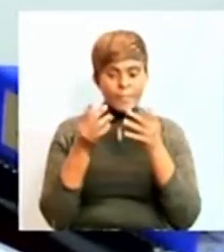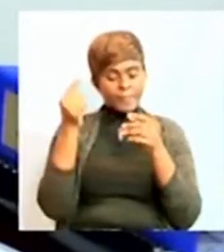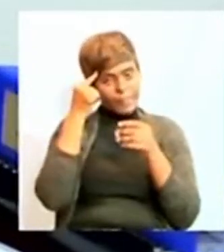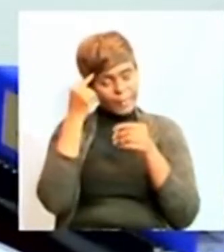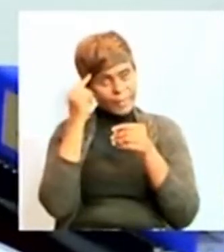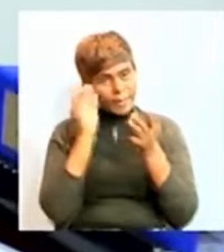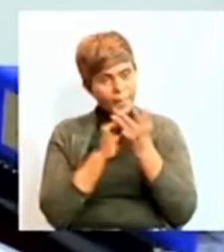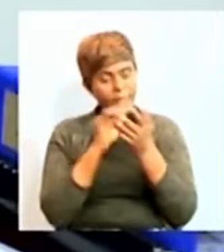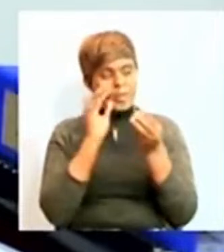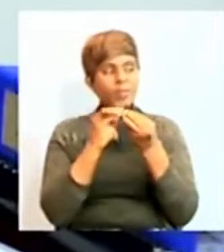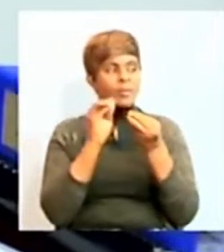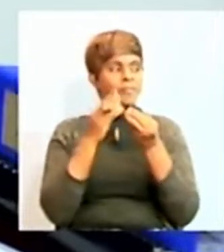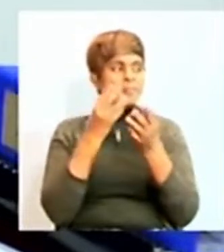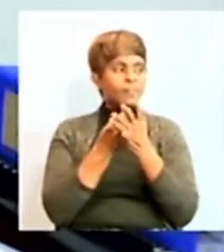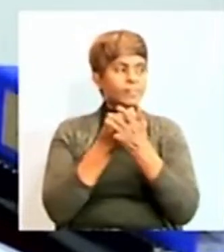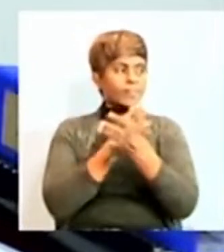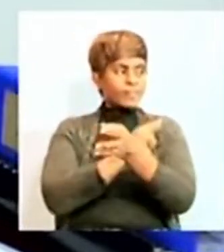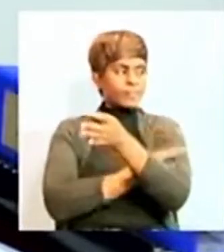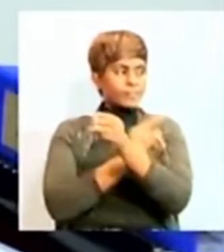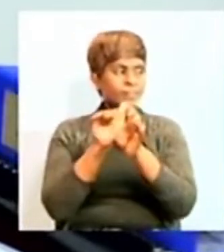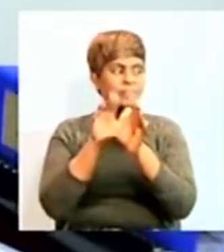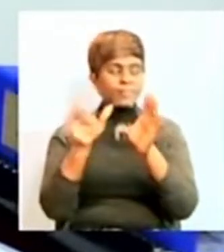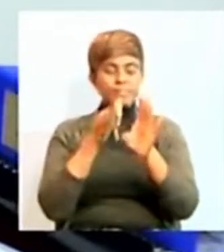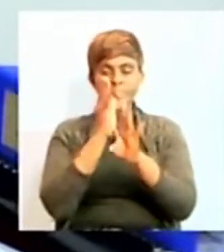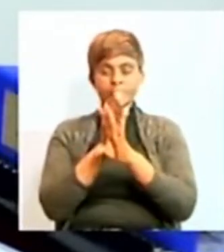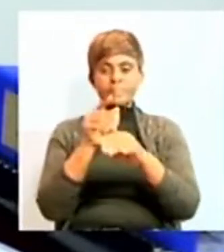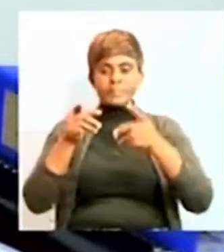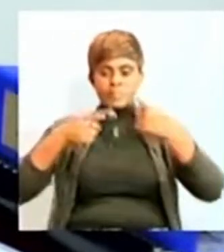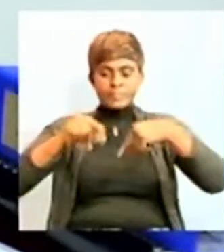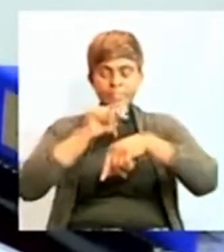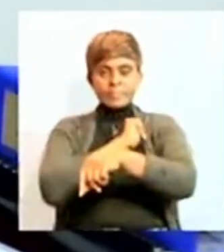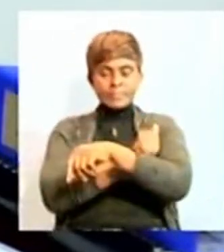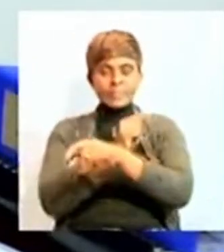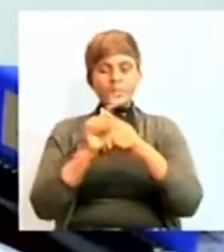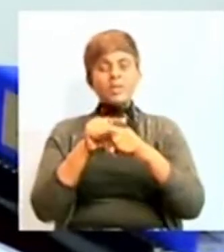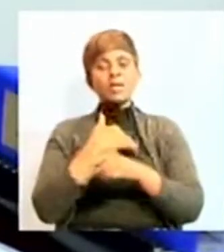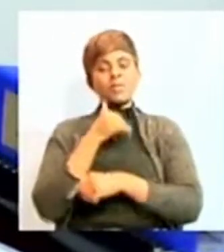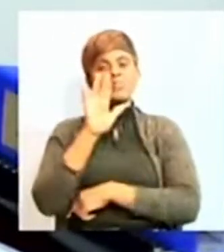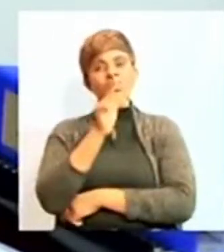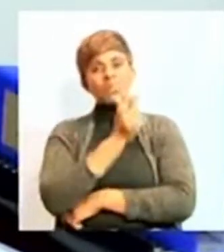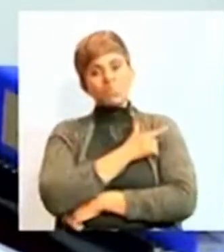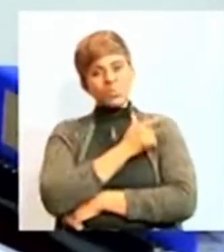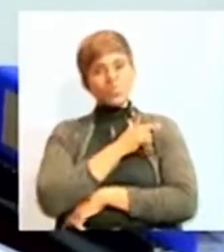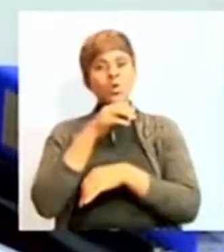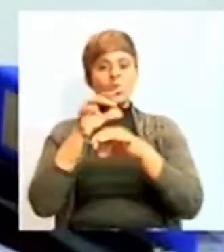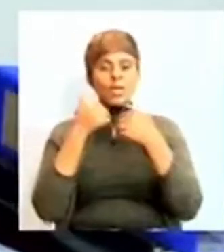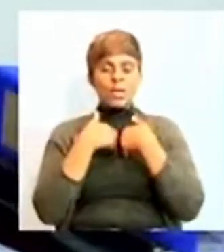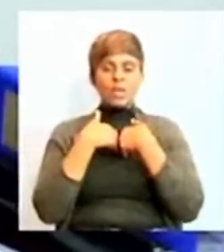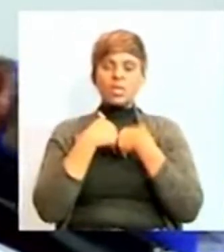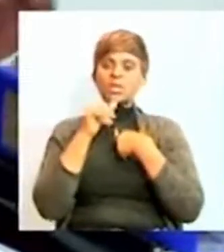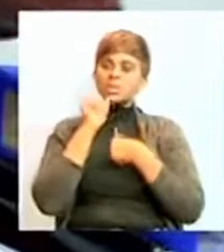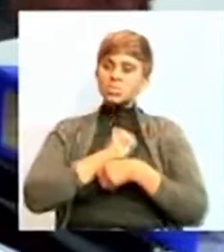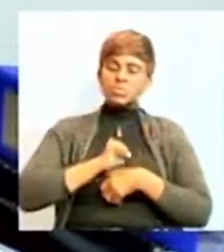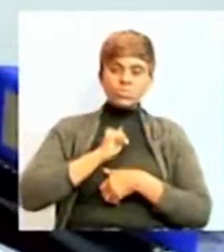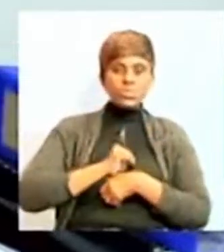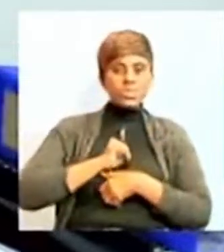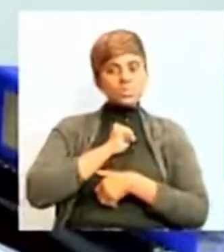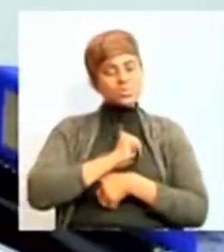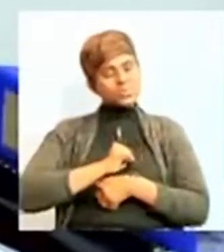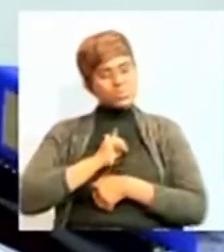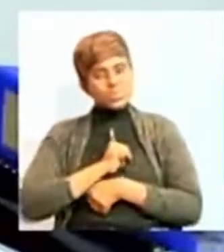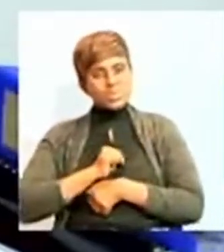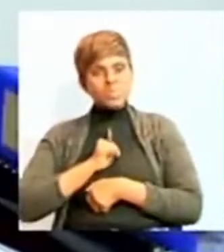is putting a lot of resources in these local authorities. But the laissez-faire attitude has continued. We apologize. You find